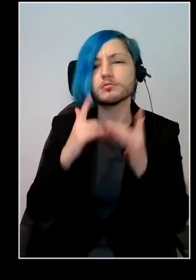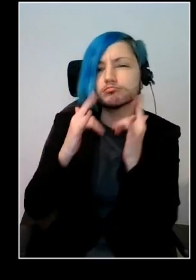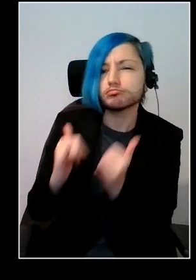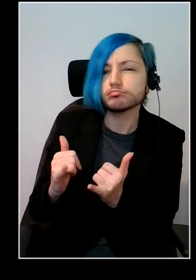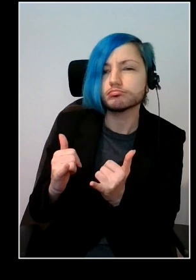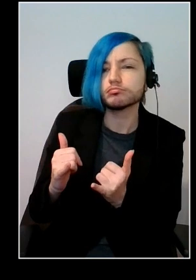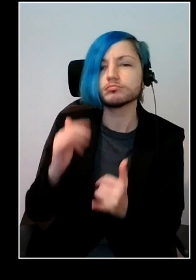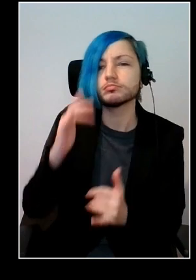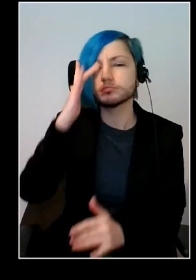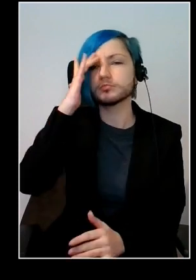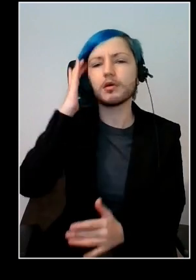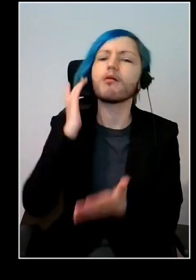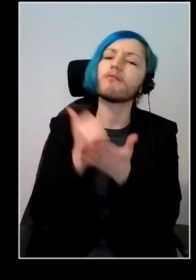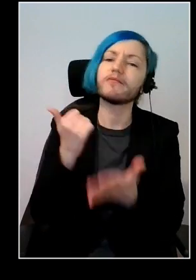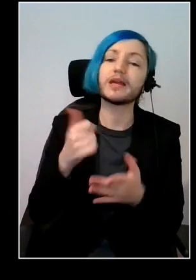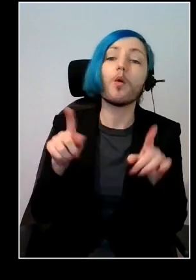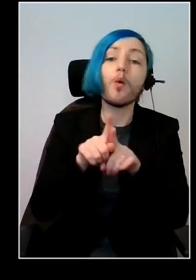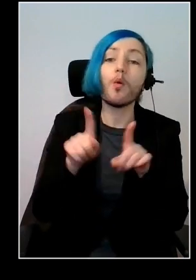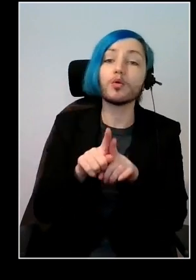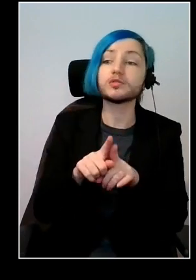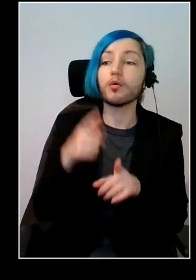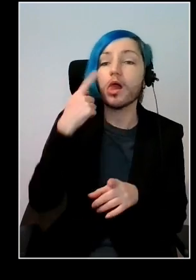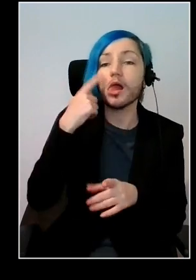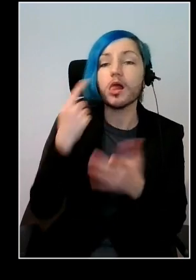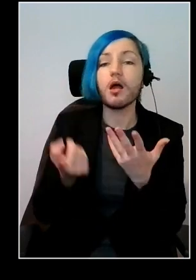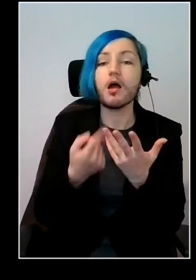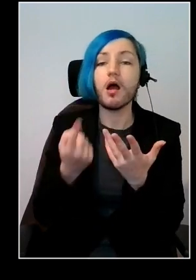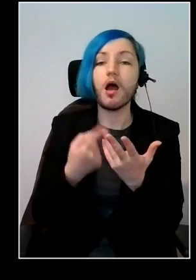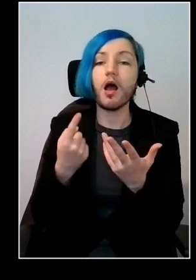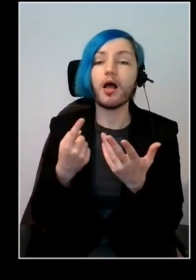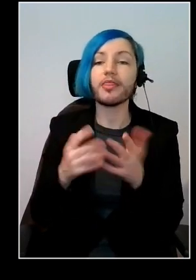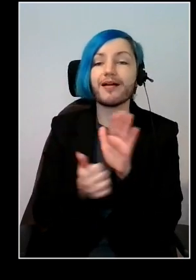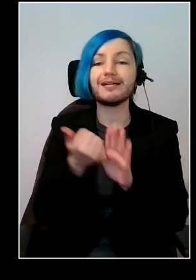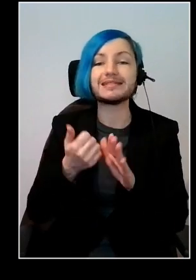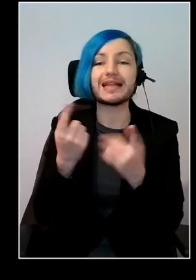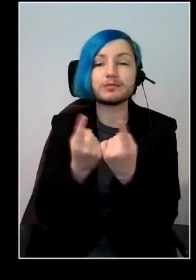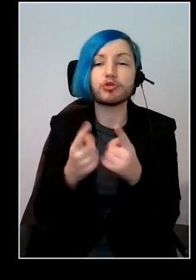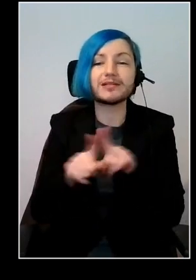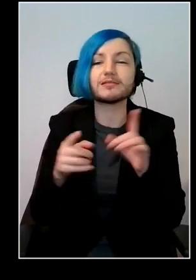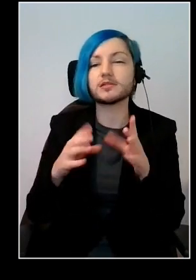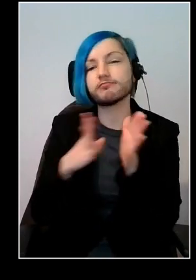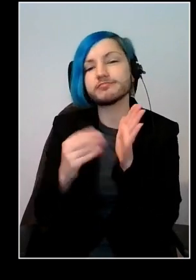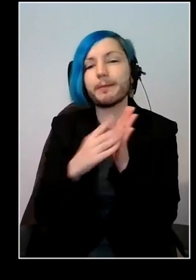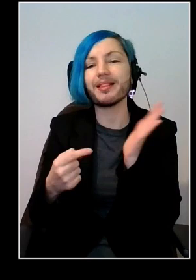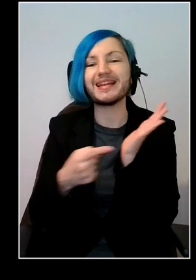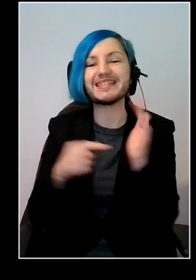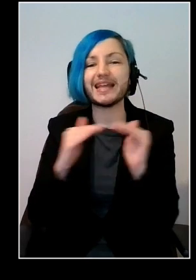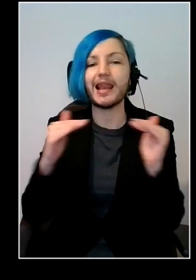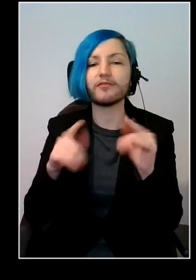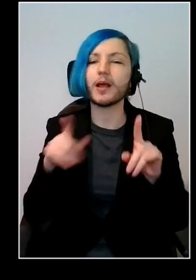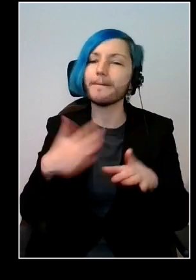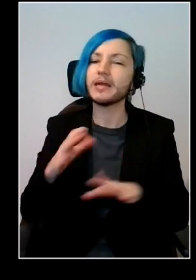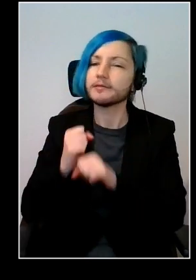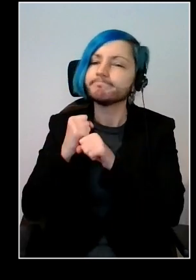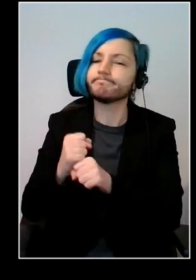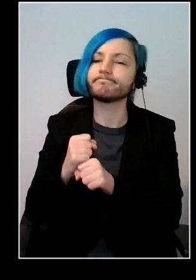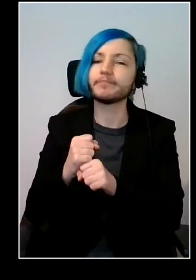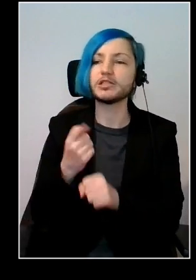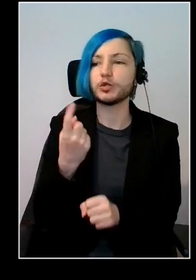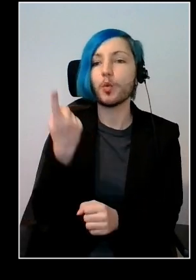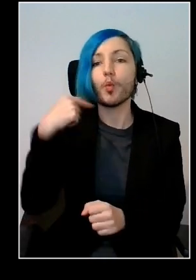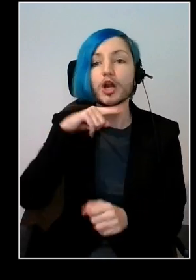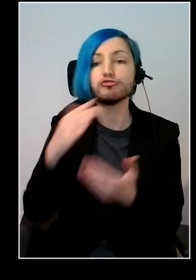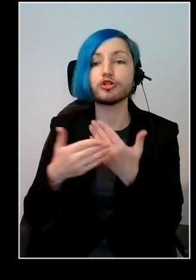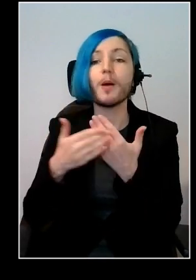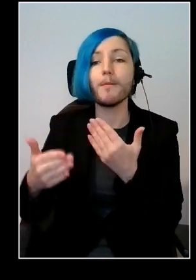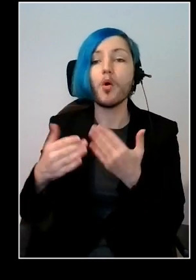that you have expanded into other skills products such as T-levels and that you have committed to another 100 apprentices over the next 5 years.